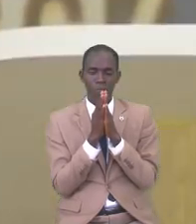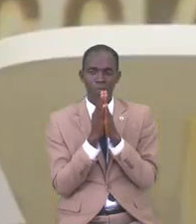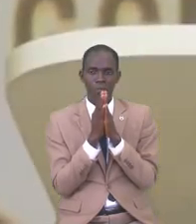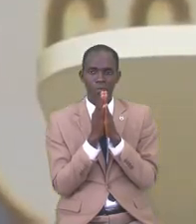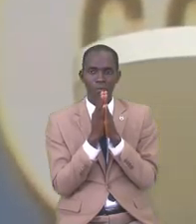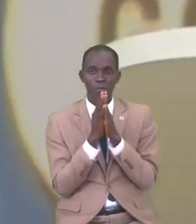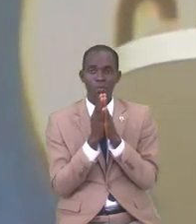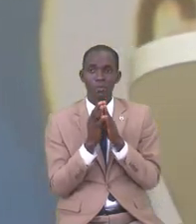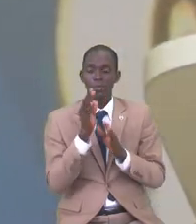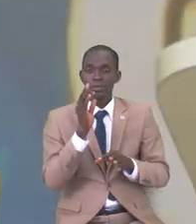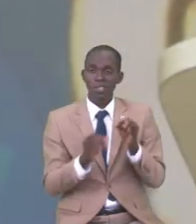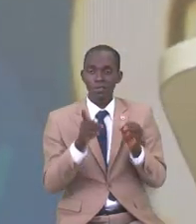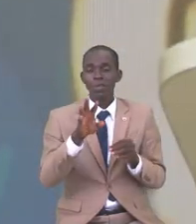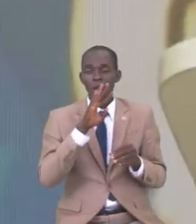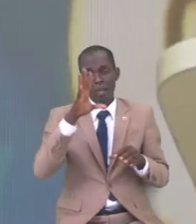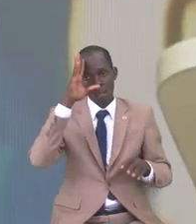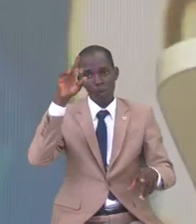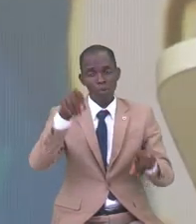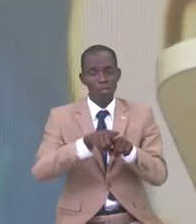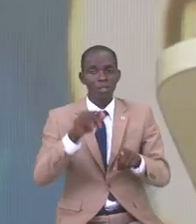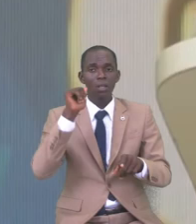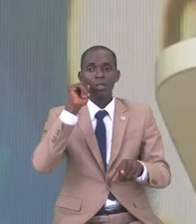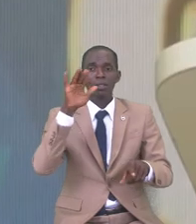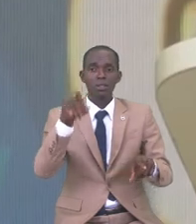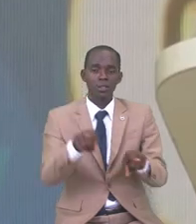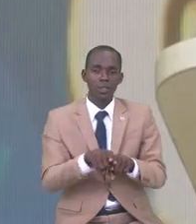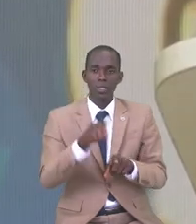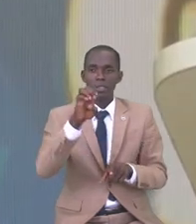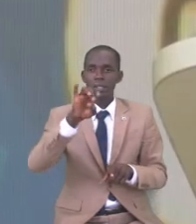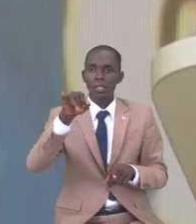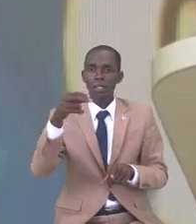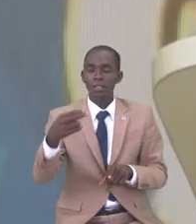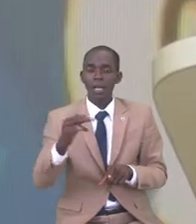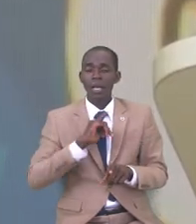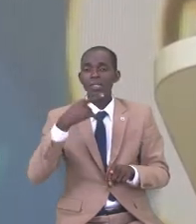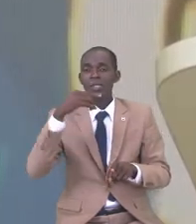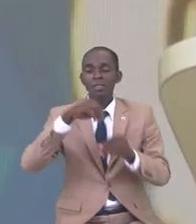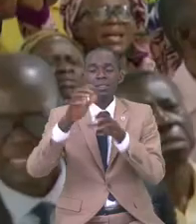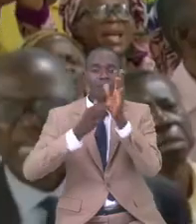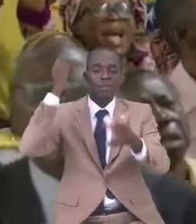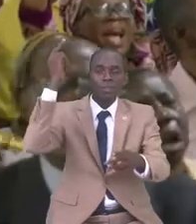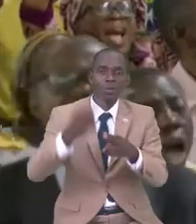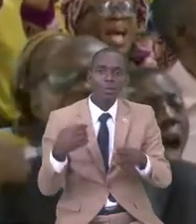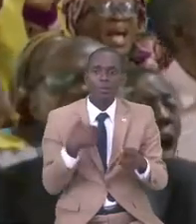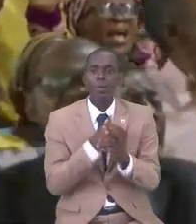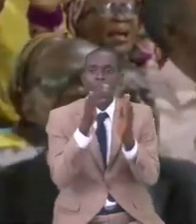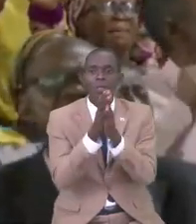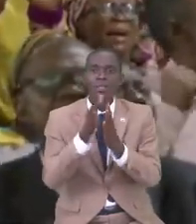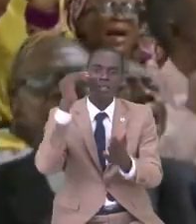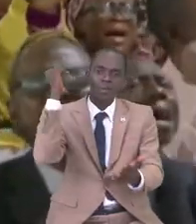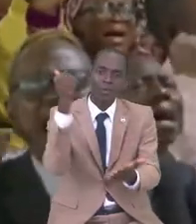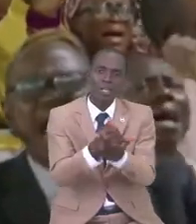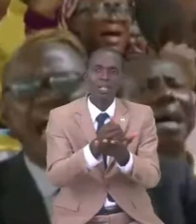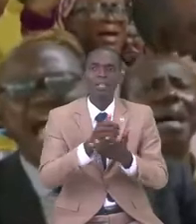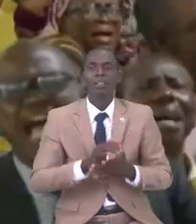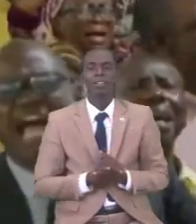If you have brother Elijah, sister Elijah, I said in Jesus' name we pray.